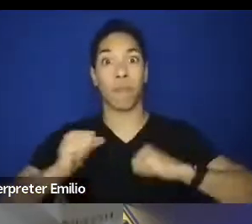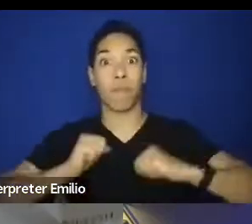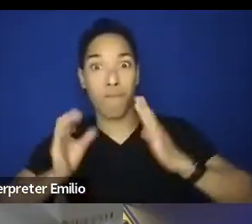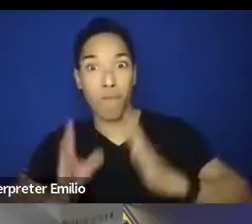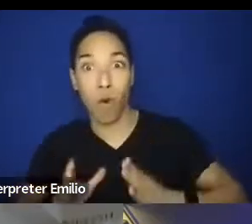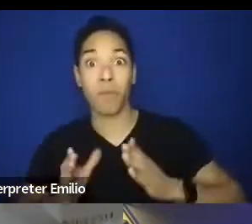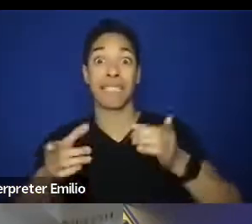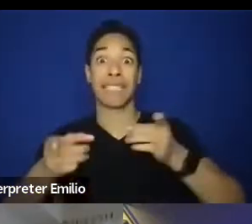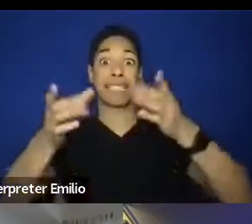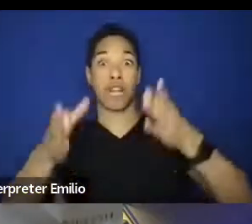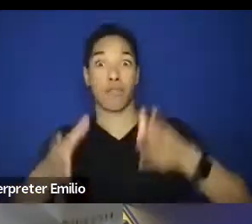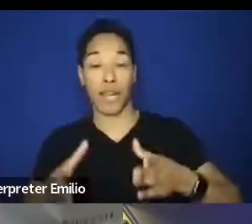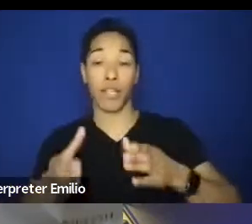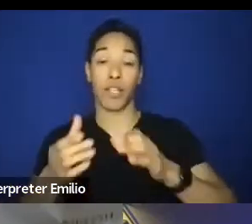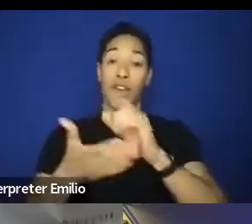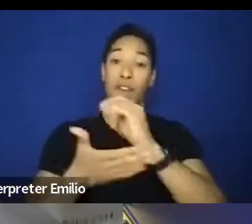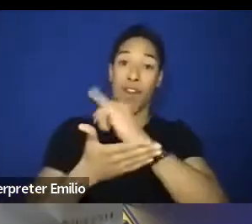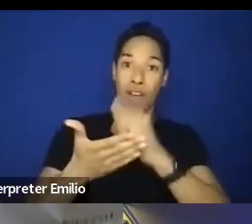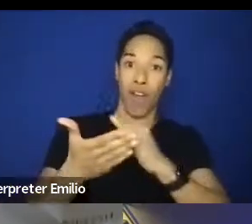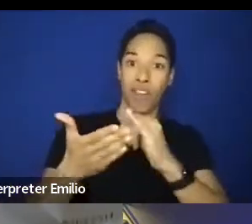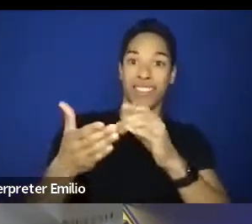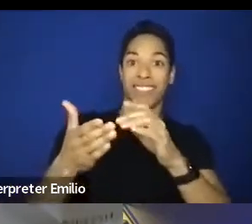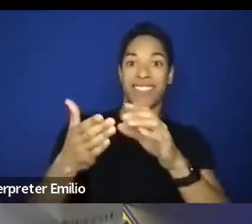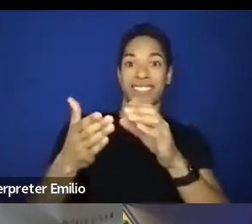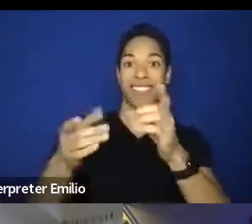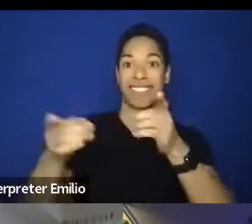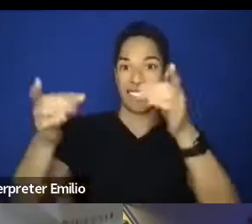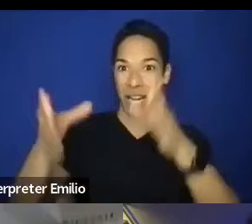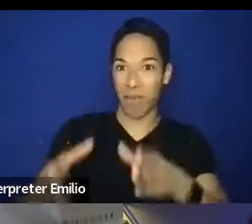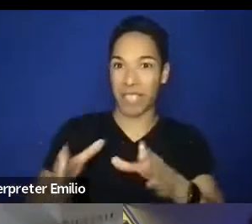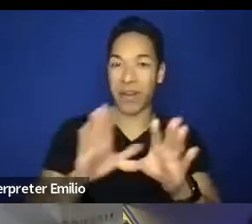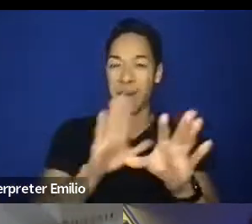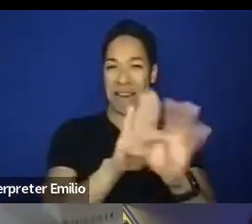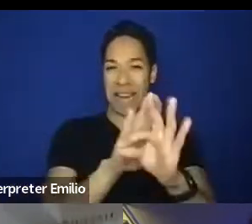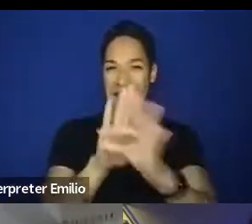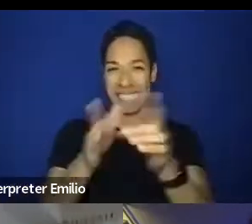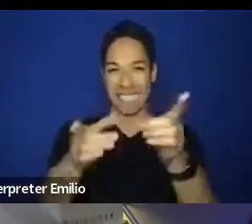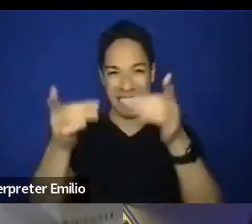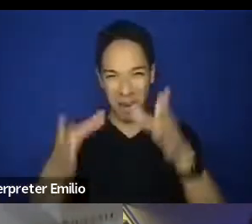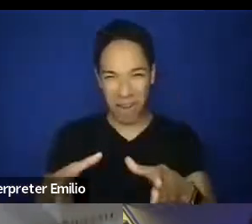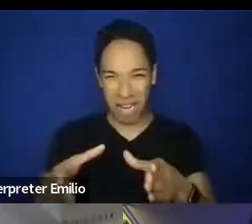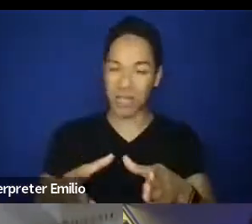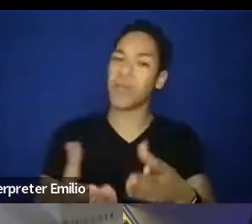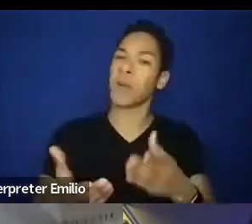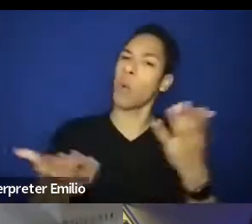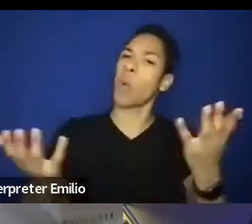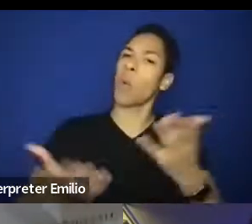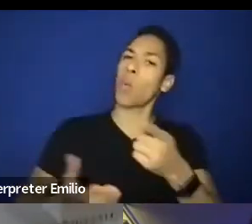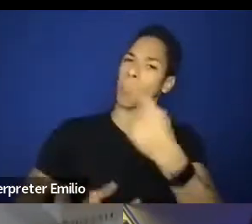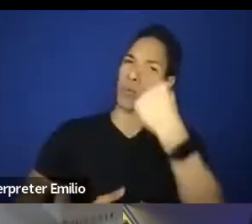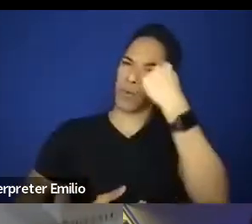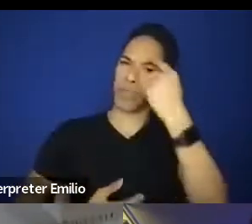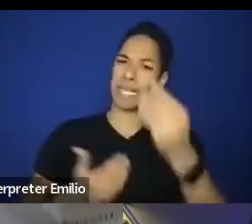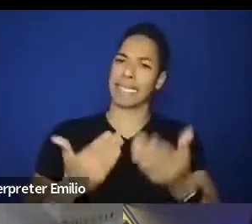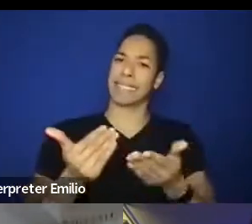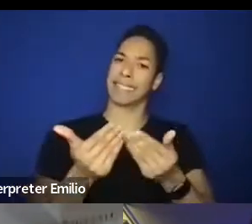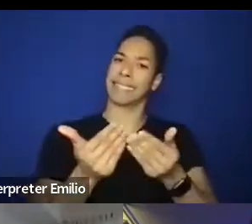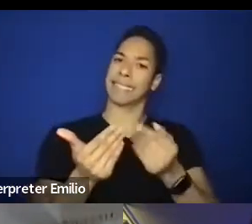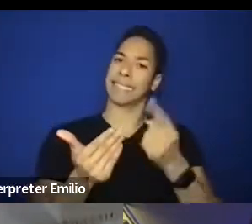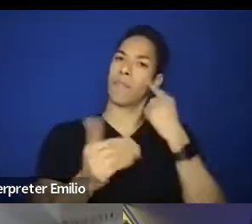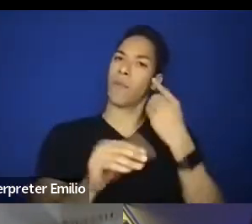director, artistic director, as a casting director, what you found to be easier in a virtual setting, and